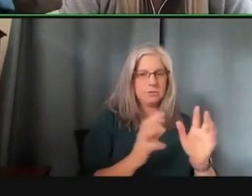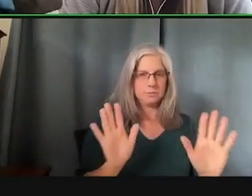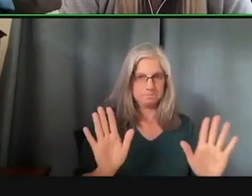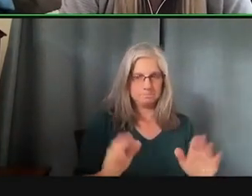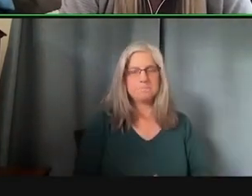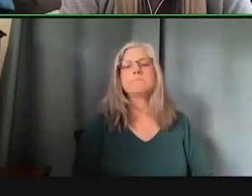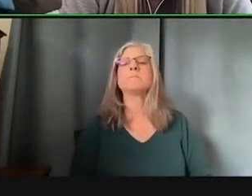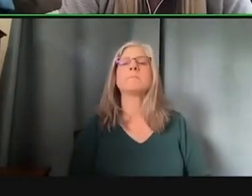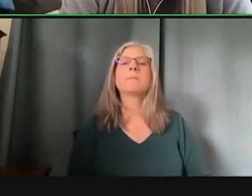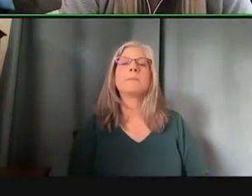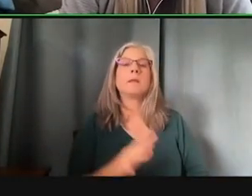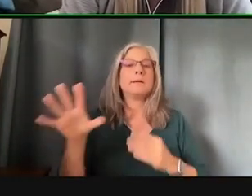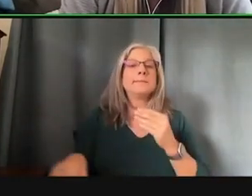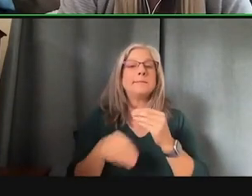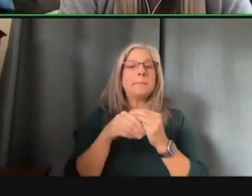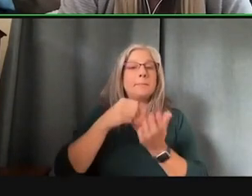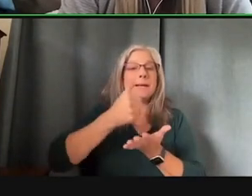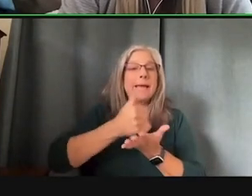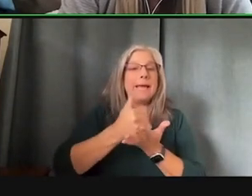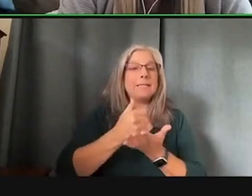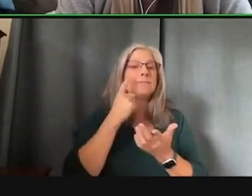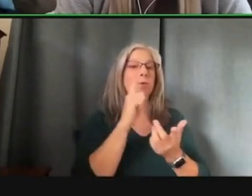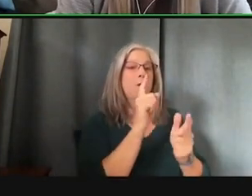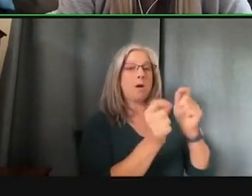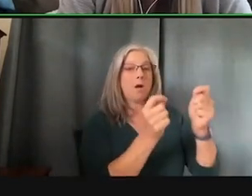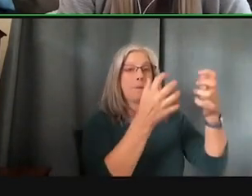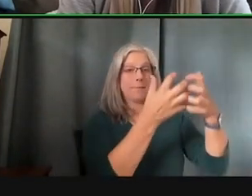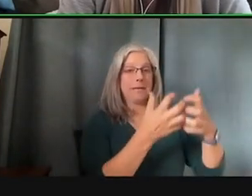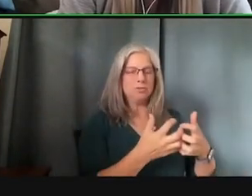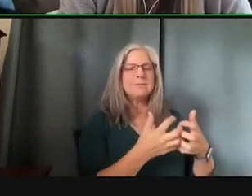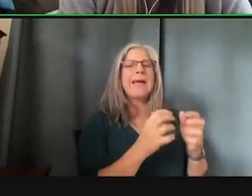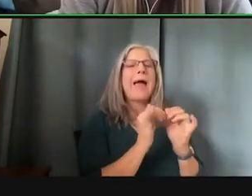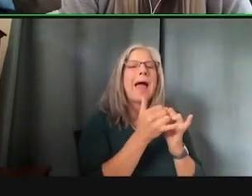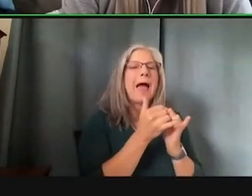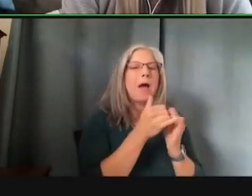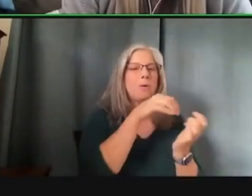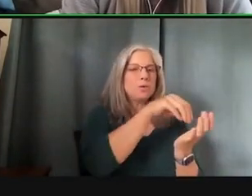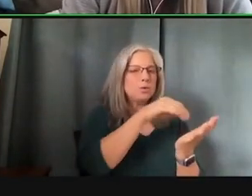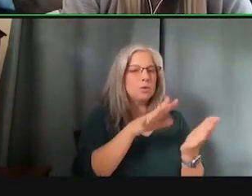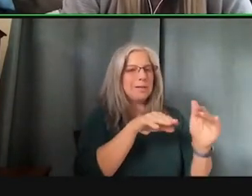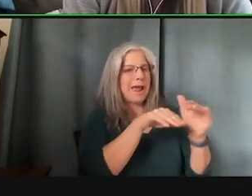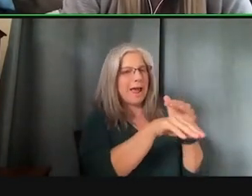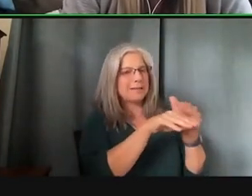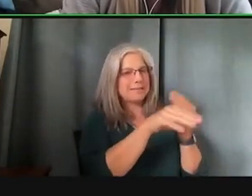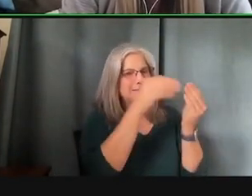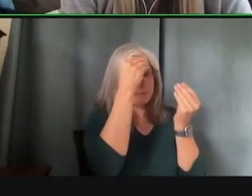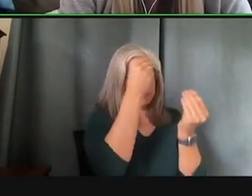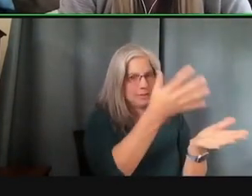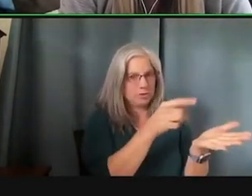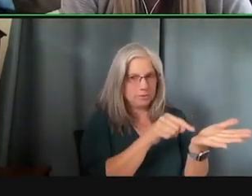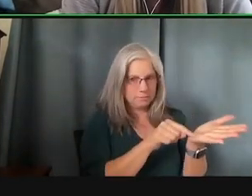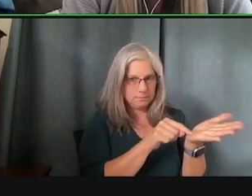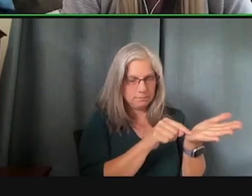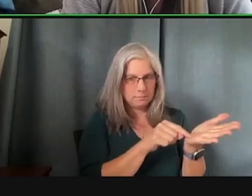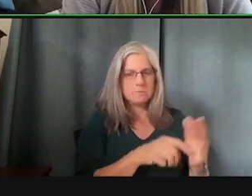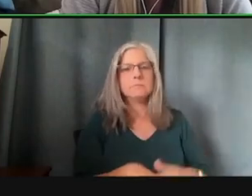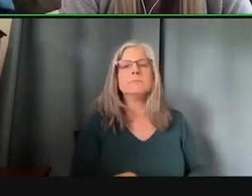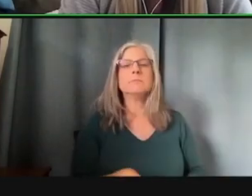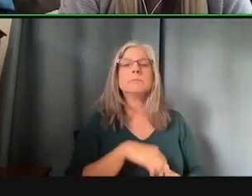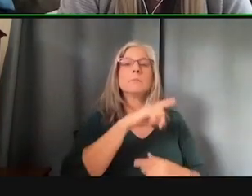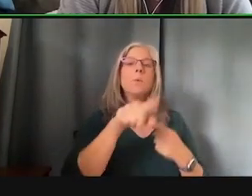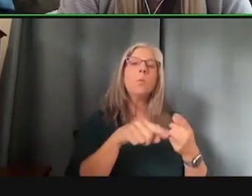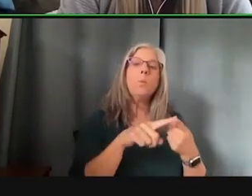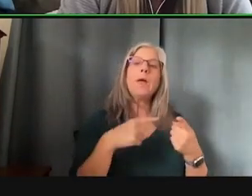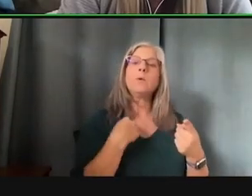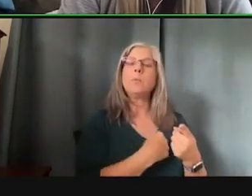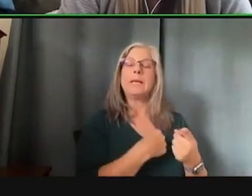So supplemental aids and accommodations are how a student accesses information. So when we're